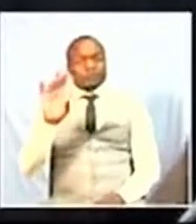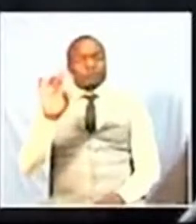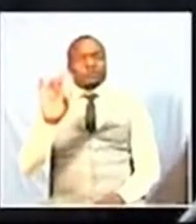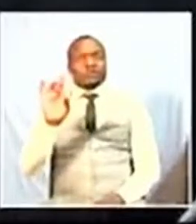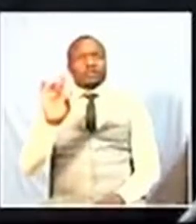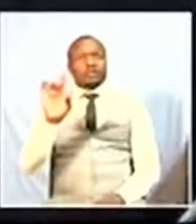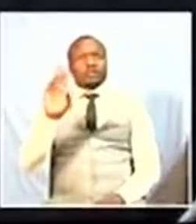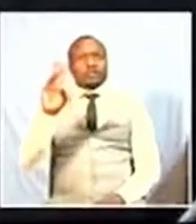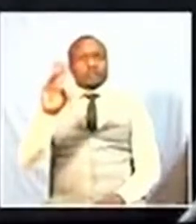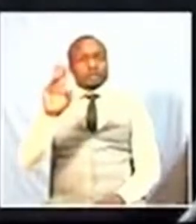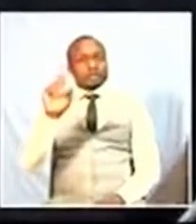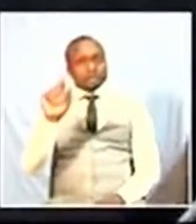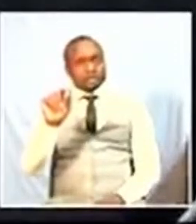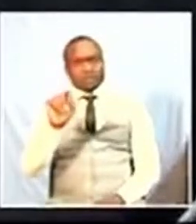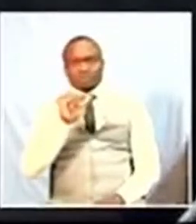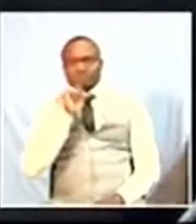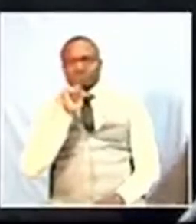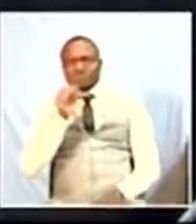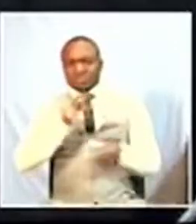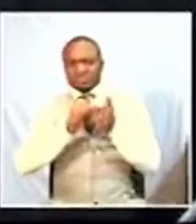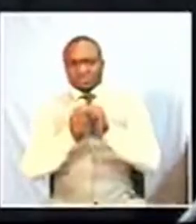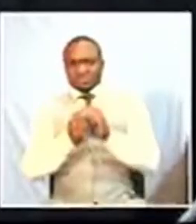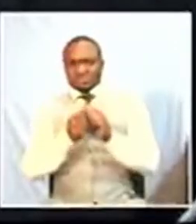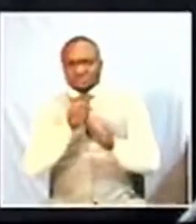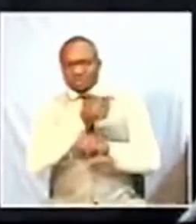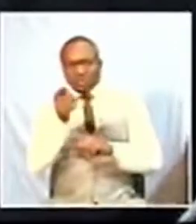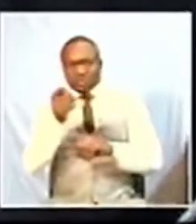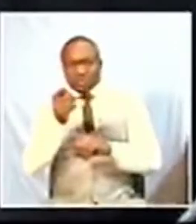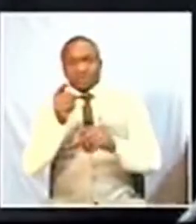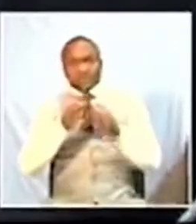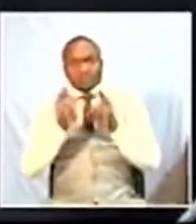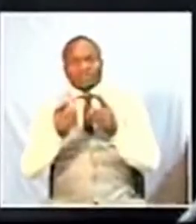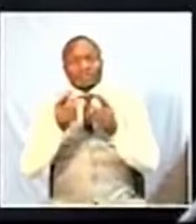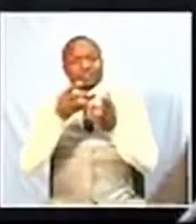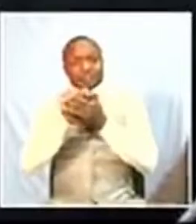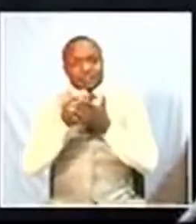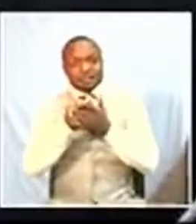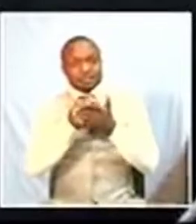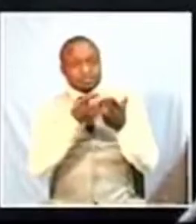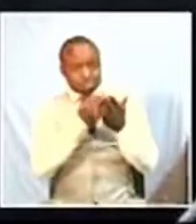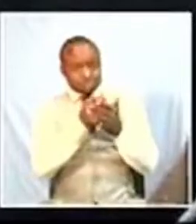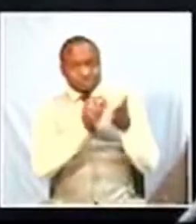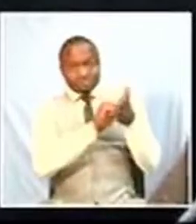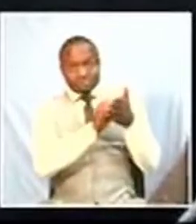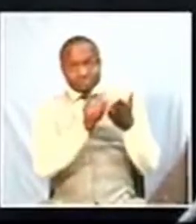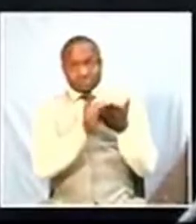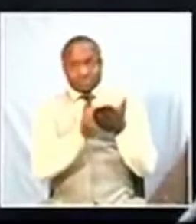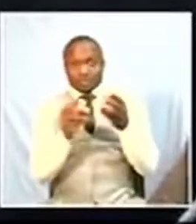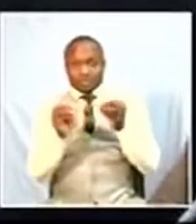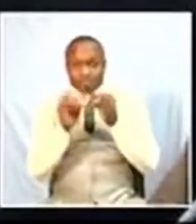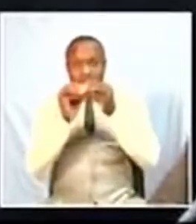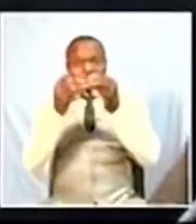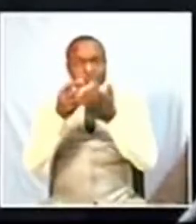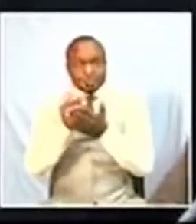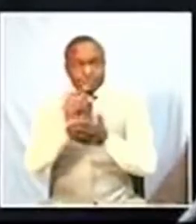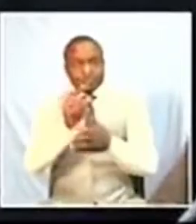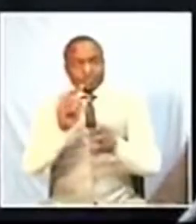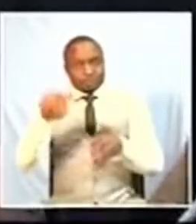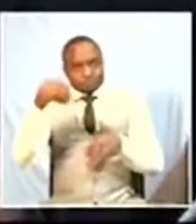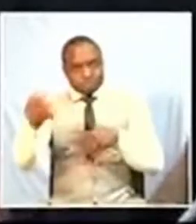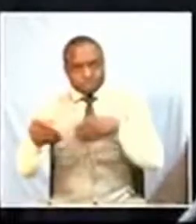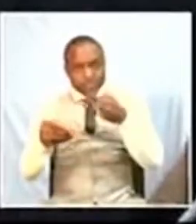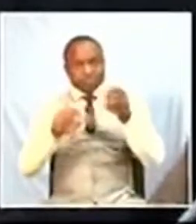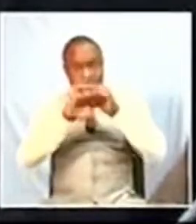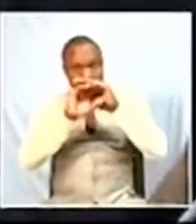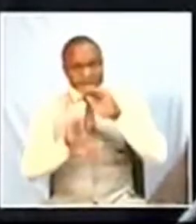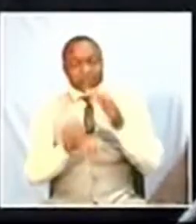1,178,620. I don't care about the projects which you spent on. We're just talking about financial accounting. So this is the total amount of money that you spent under